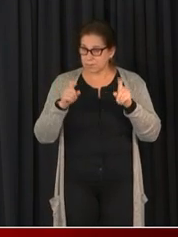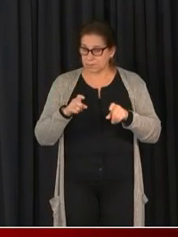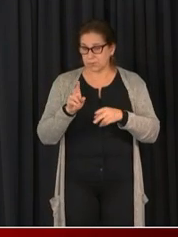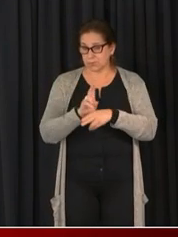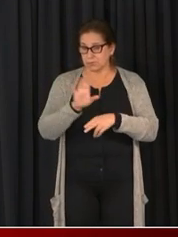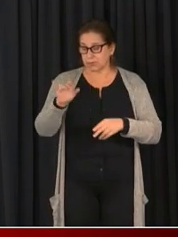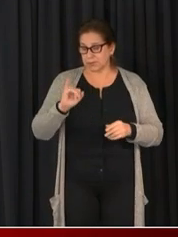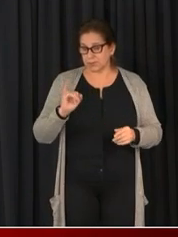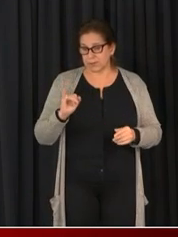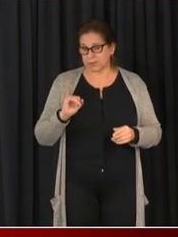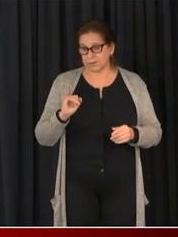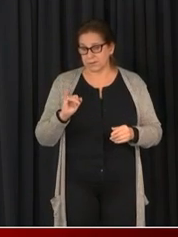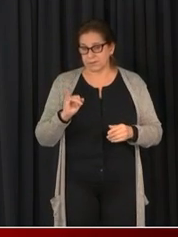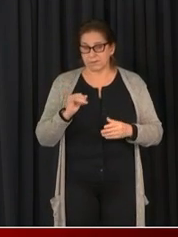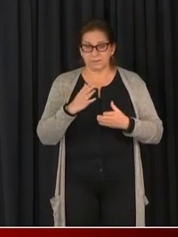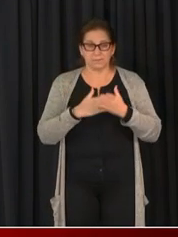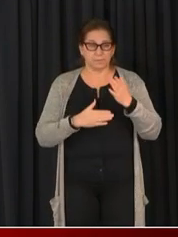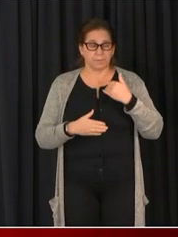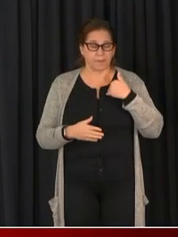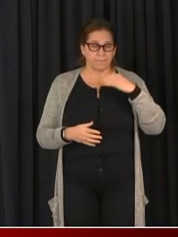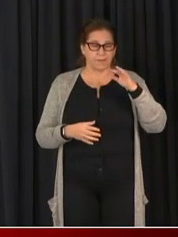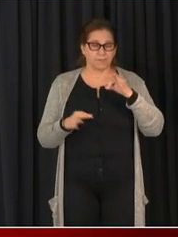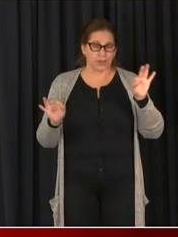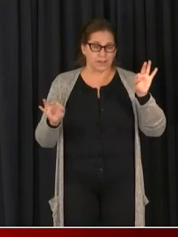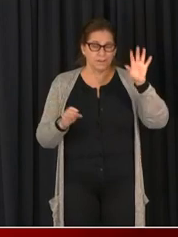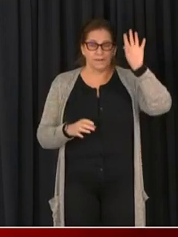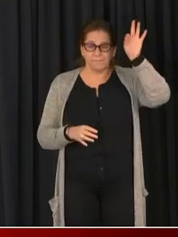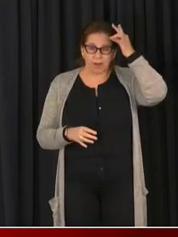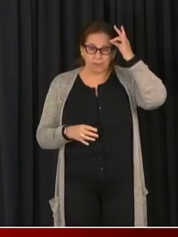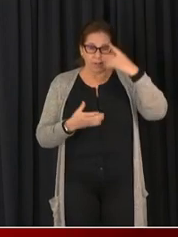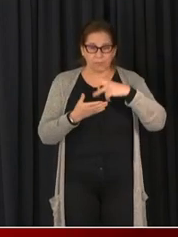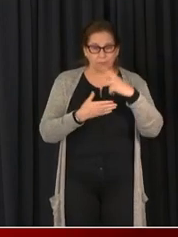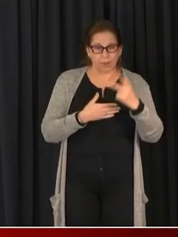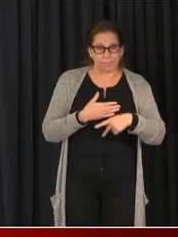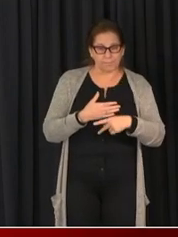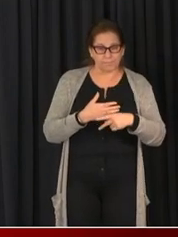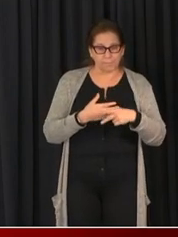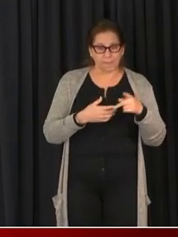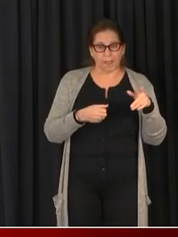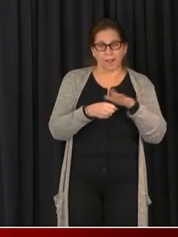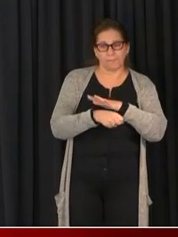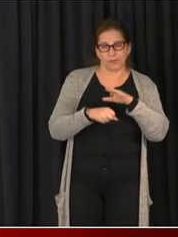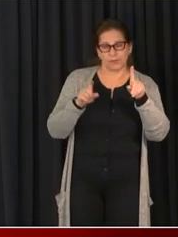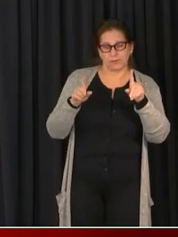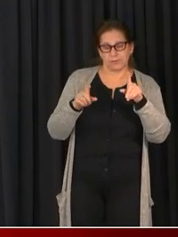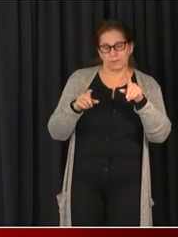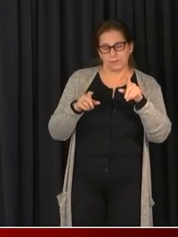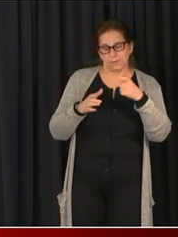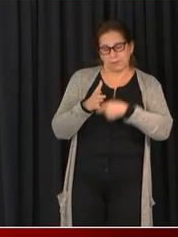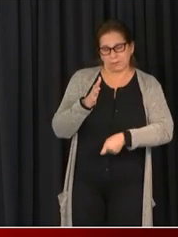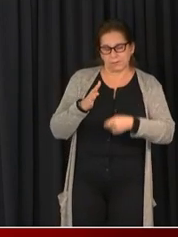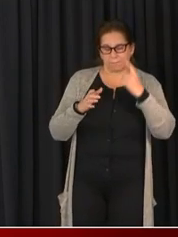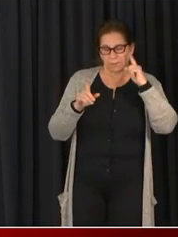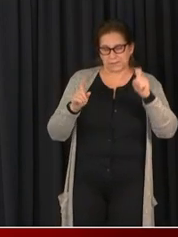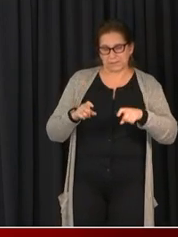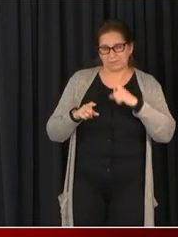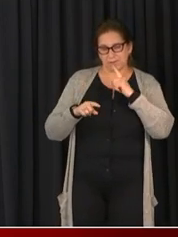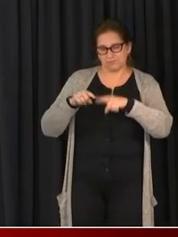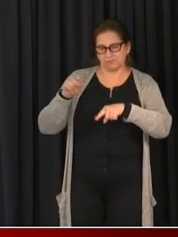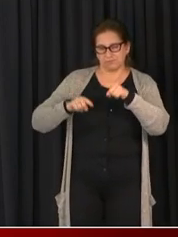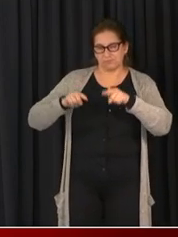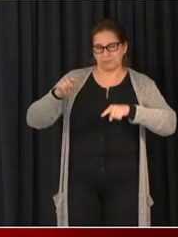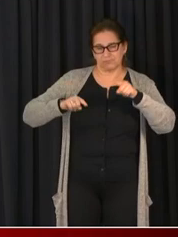are some federal programs that are in place to cover the cost of the test. We have used